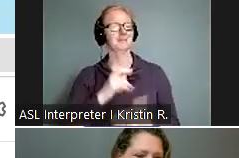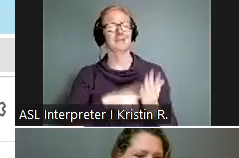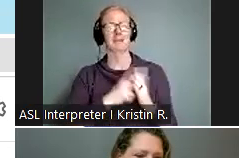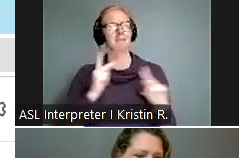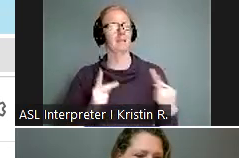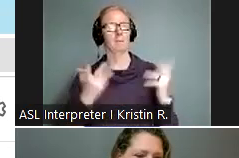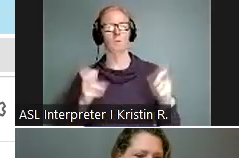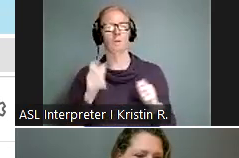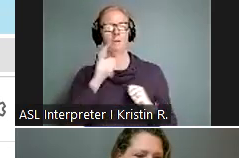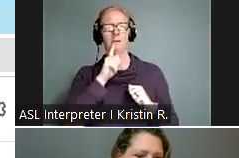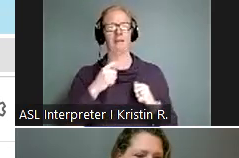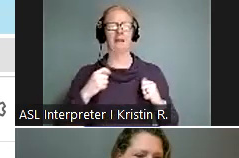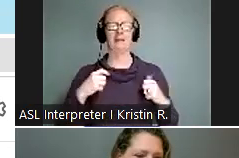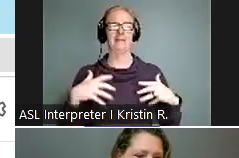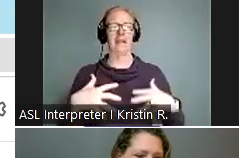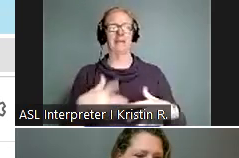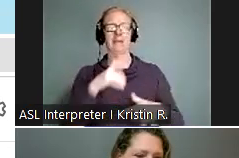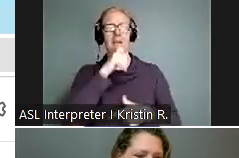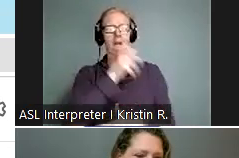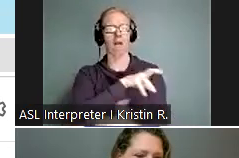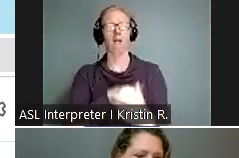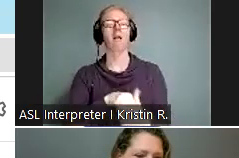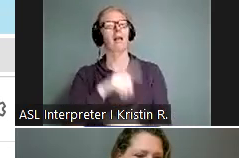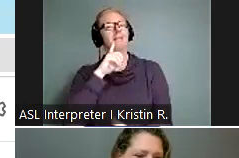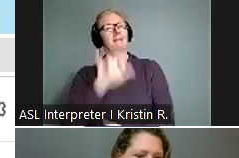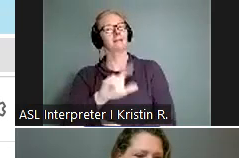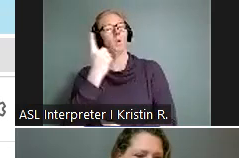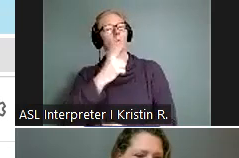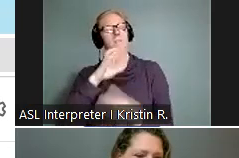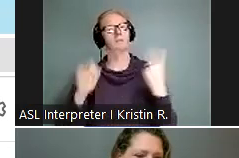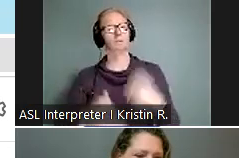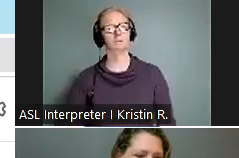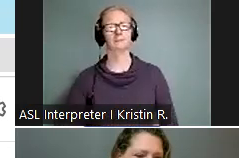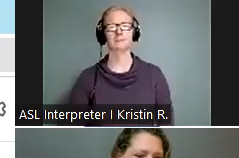People maybe have anxiety and they just don't want to do it. And I think that that should always be an option.